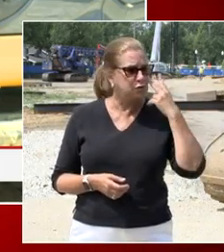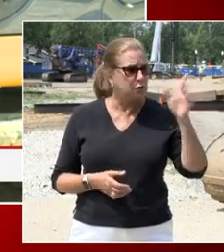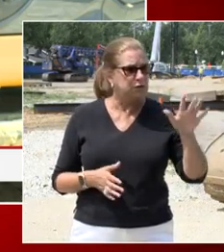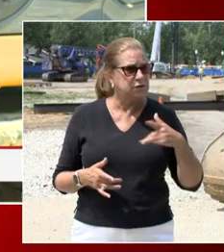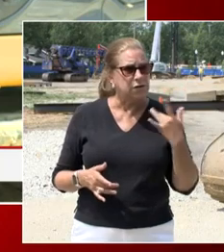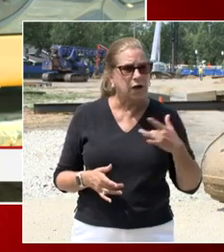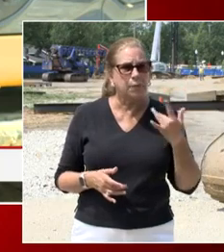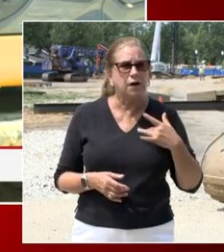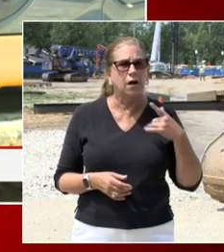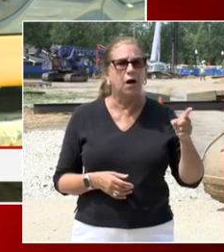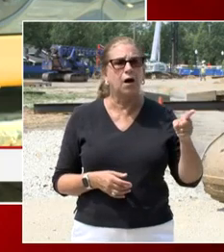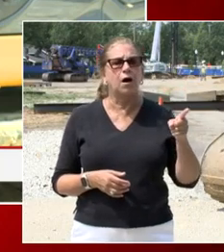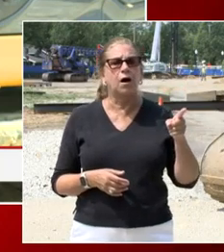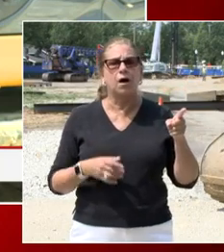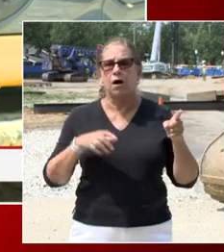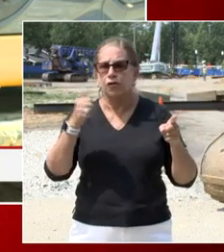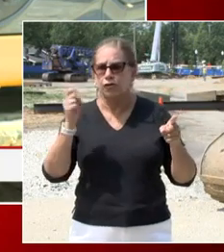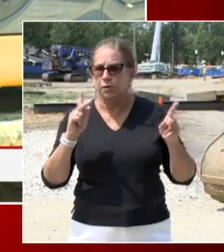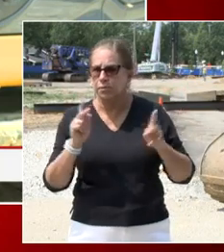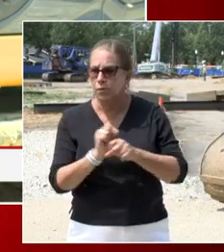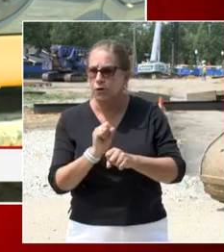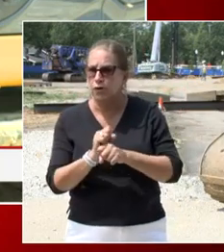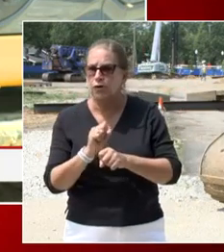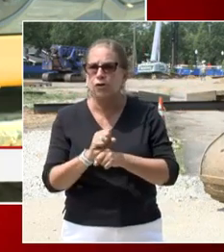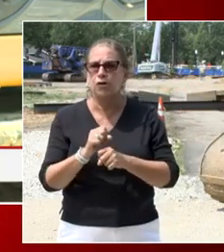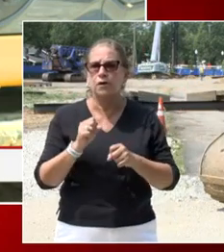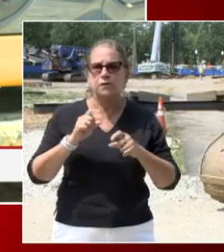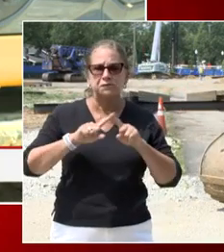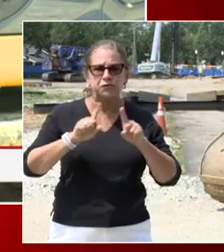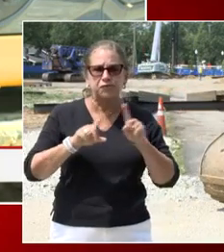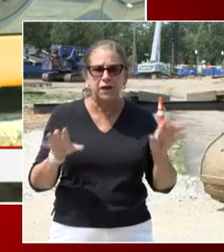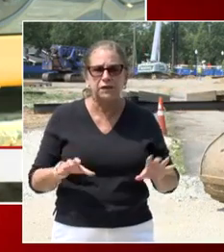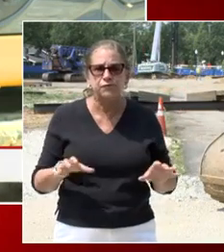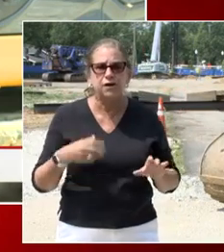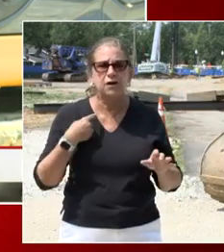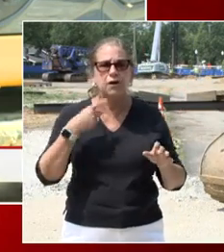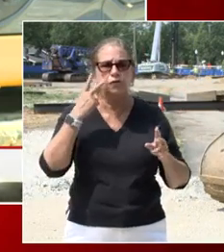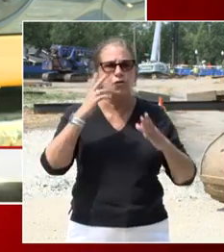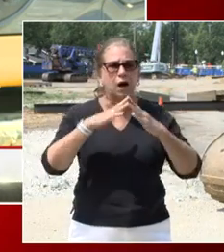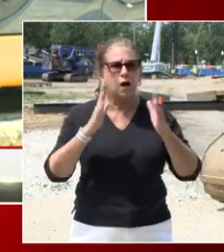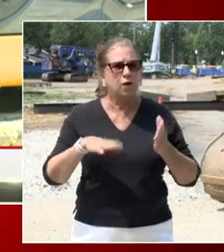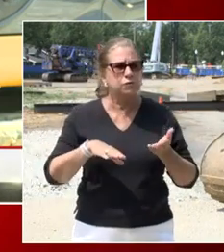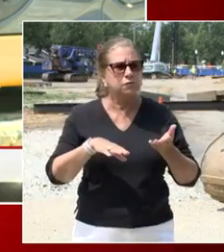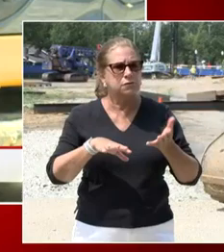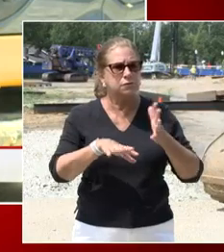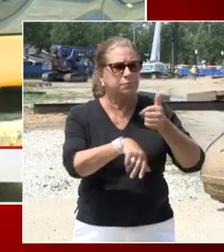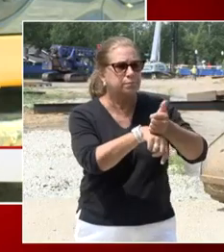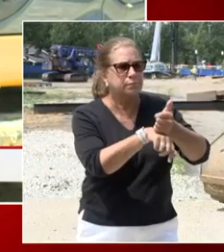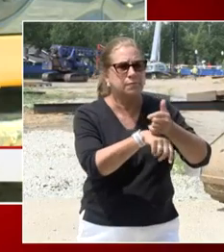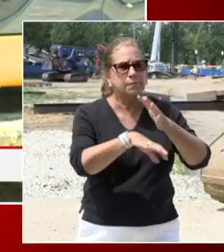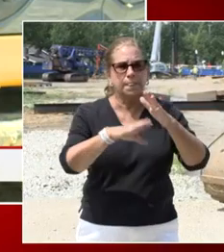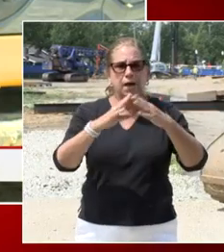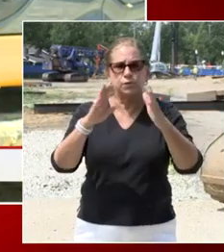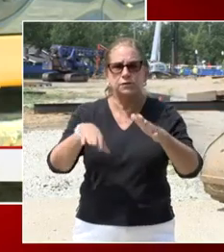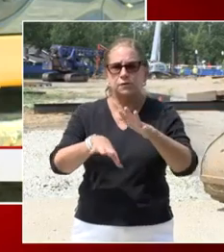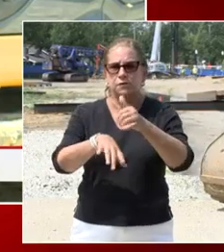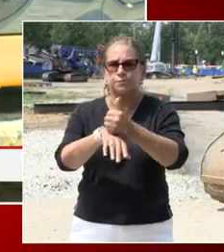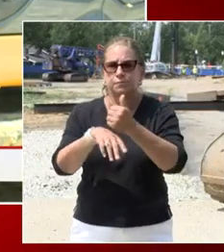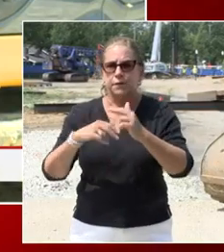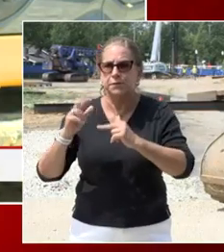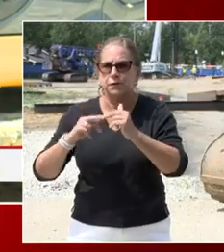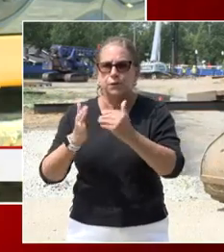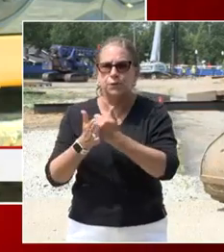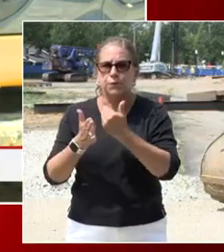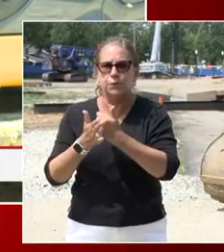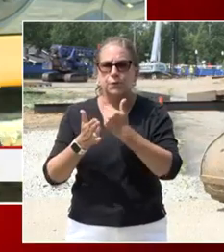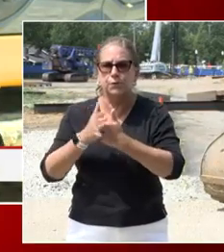was people working. What I saw was housing going up. And I could see now, maybe even for the